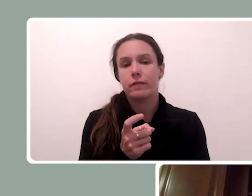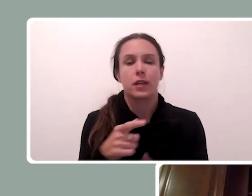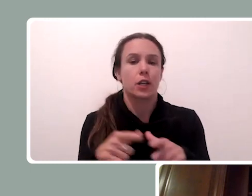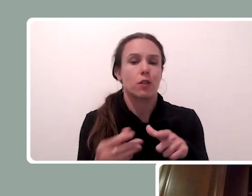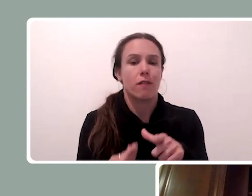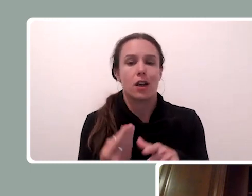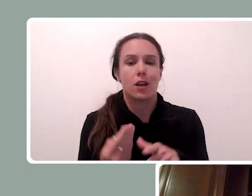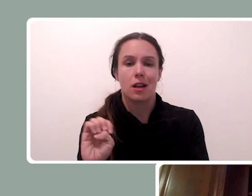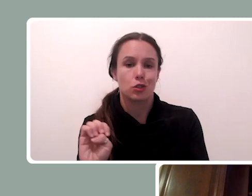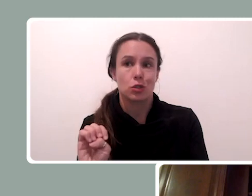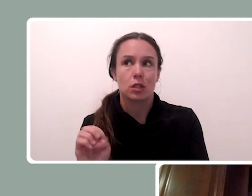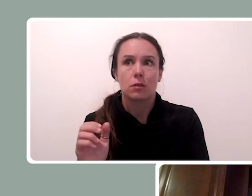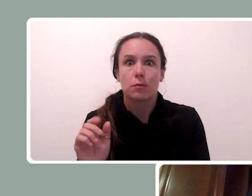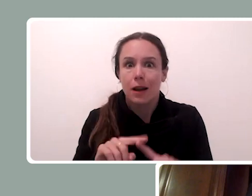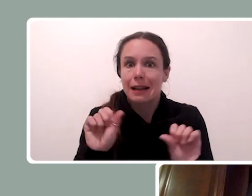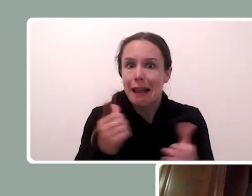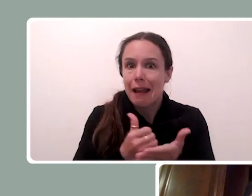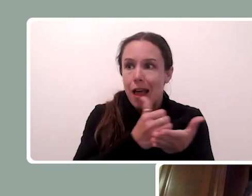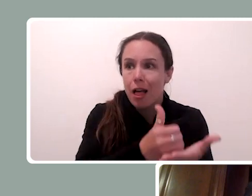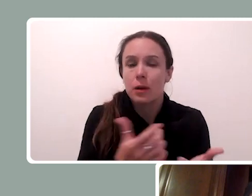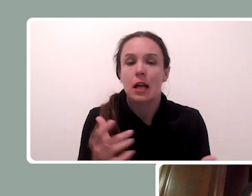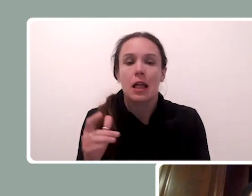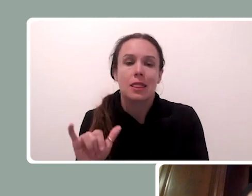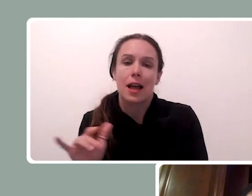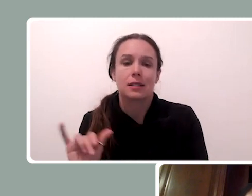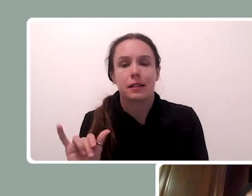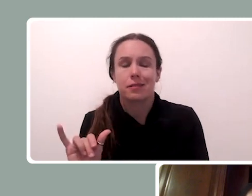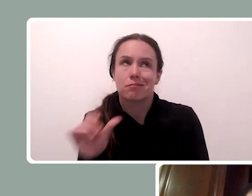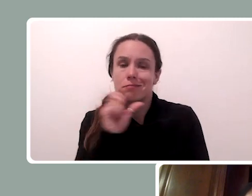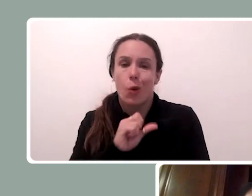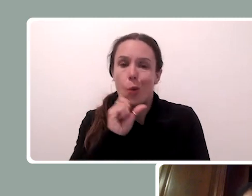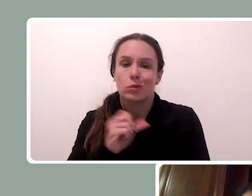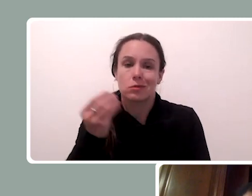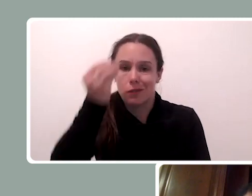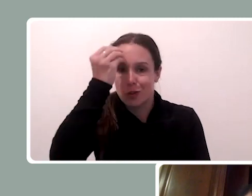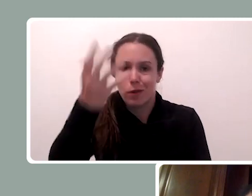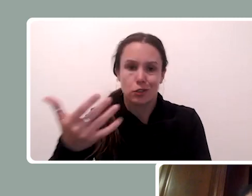intravaginal estrogen, which can be very helpful to patients, that's little like dated, I would say, at this point.